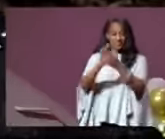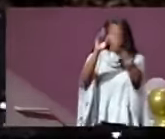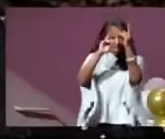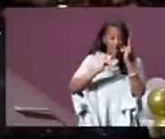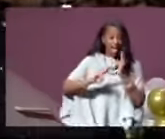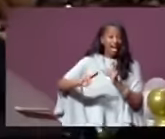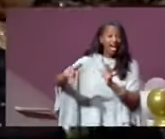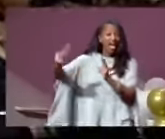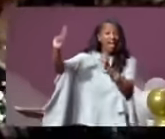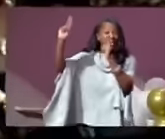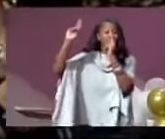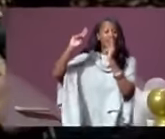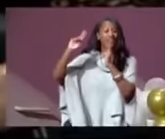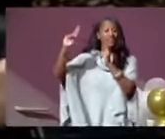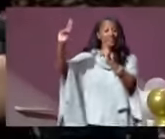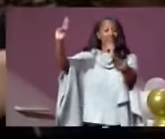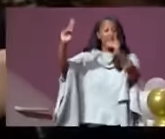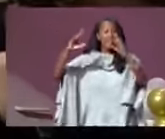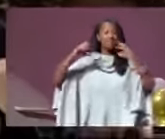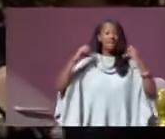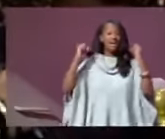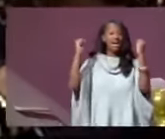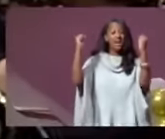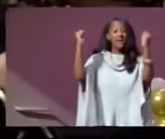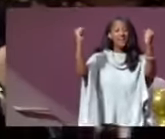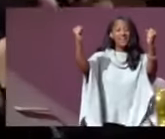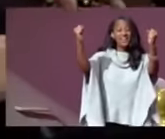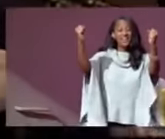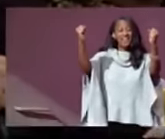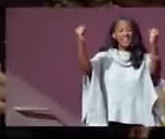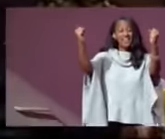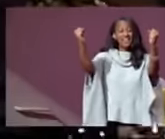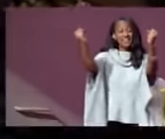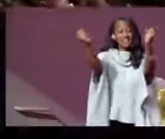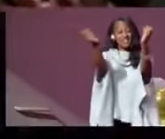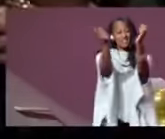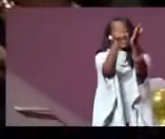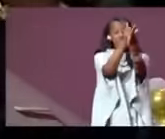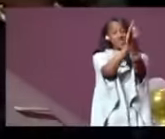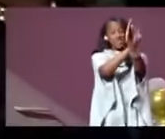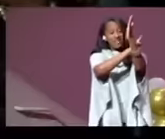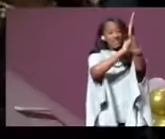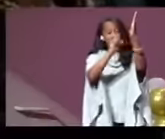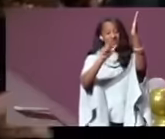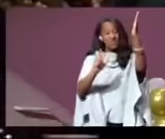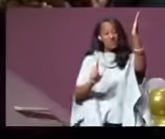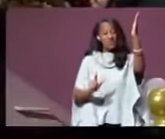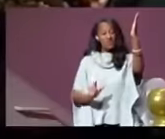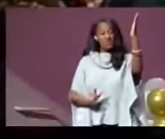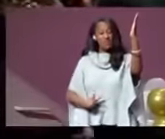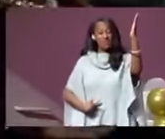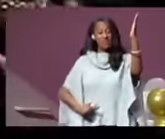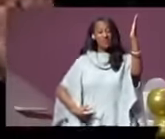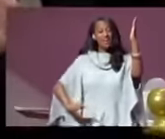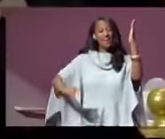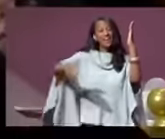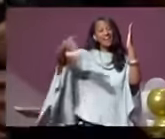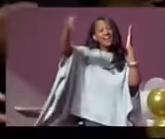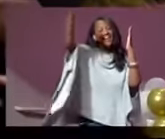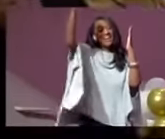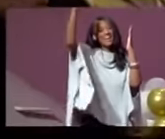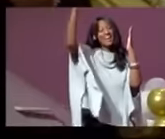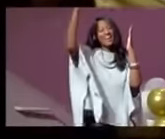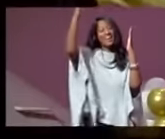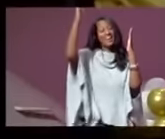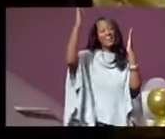and power. Honor and power. Unto the Lord our God. Unto the Lord our God. When